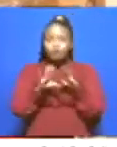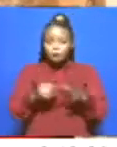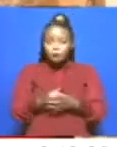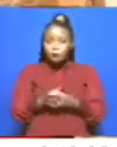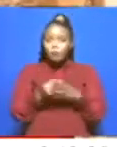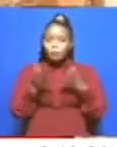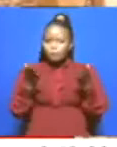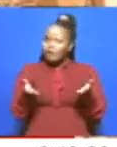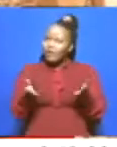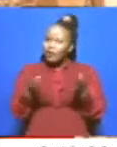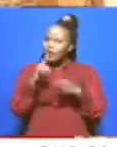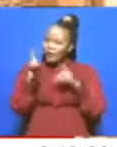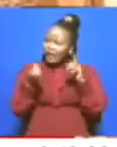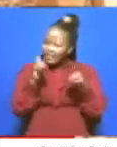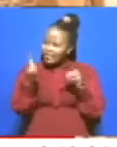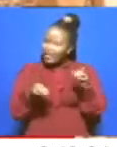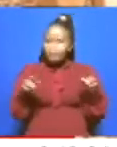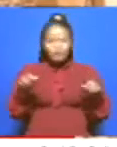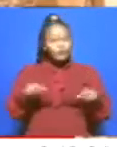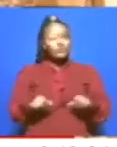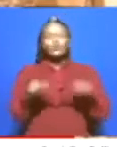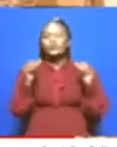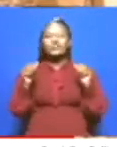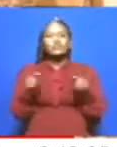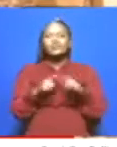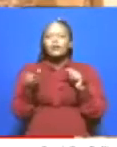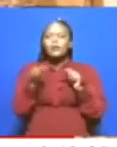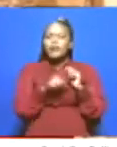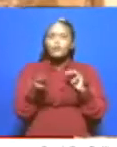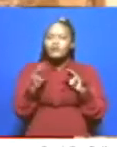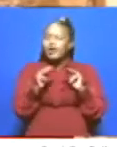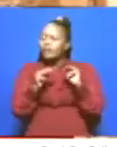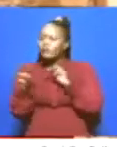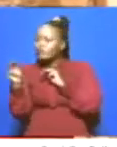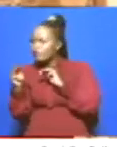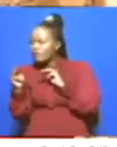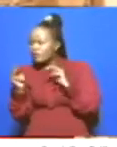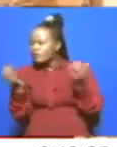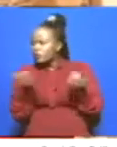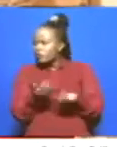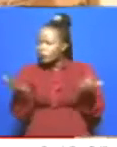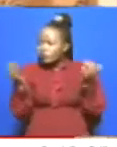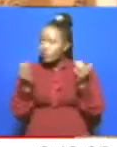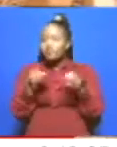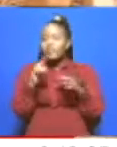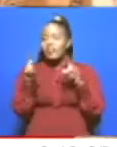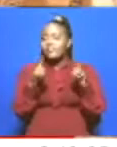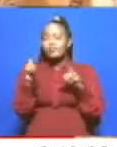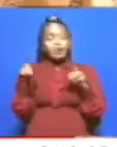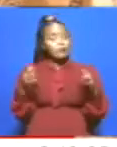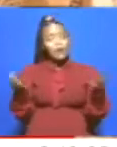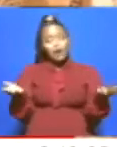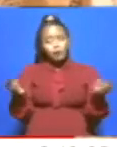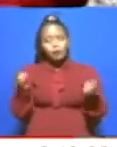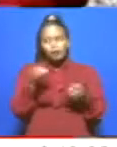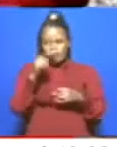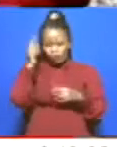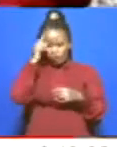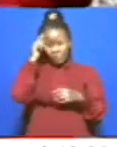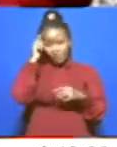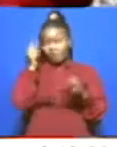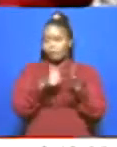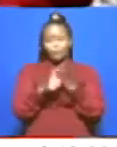kweli inaendelea na sisi wenyewe tunahama, mama ya hawa watu wenye wako kwa madarasa. Sasa tunaona kweli tunaelekea